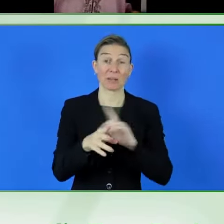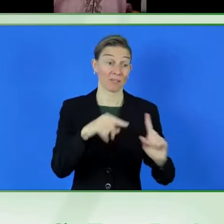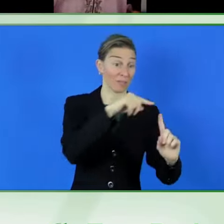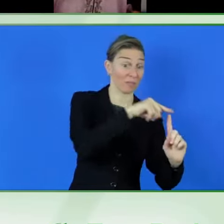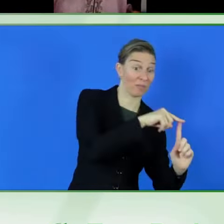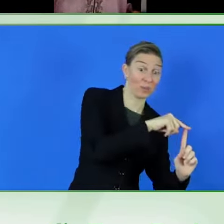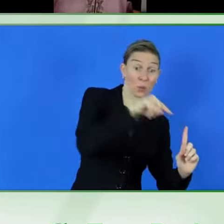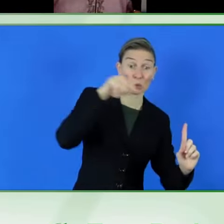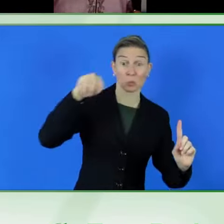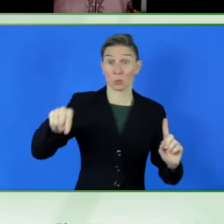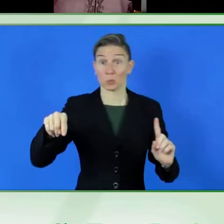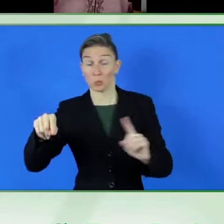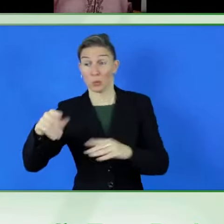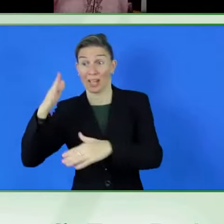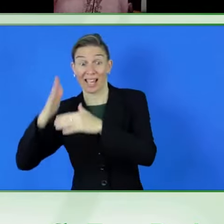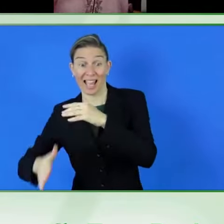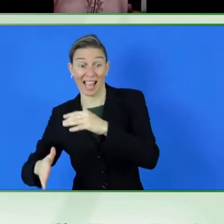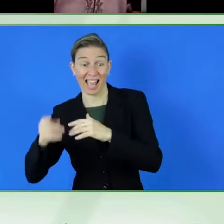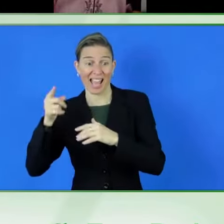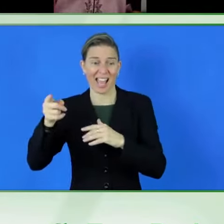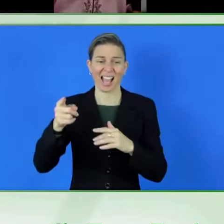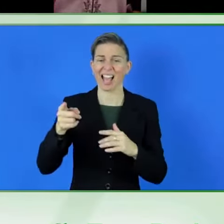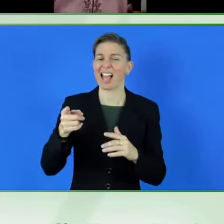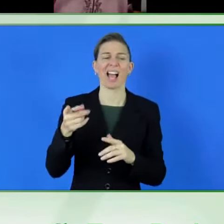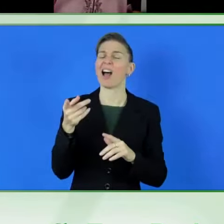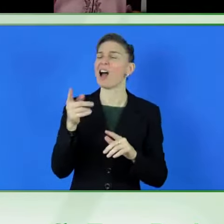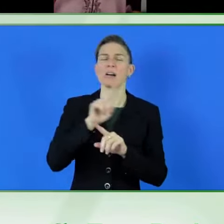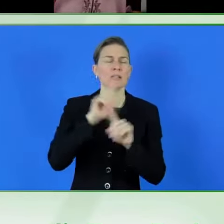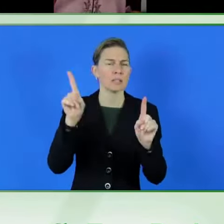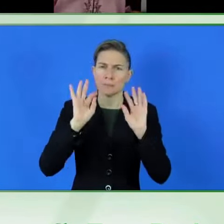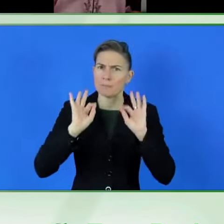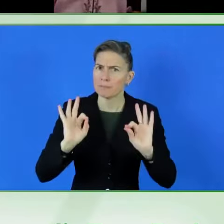transportation facilities. For example,